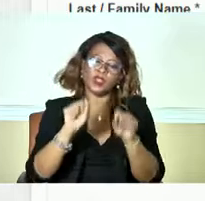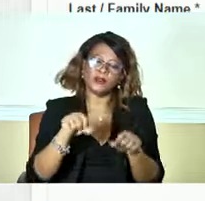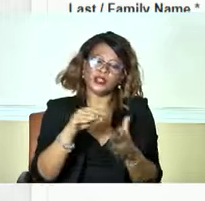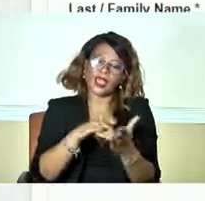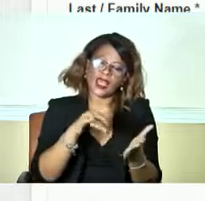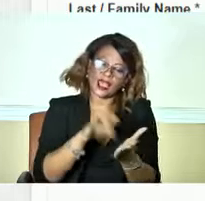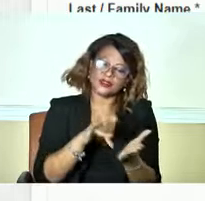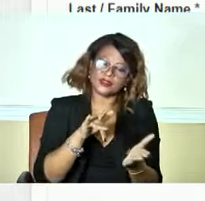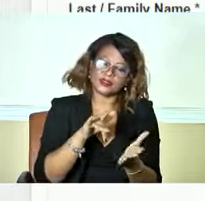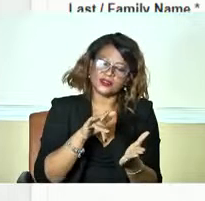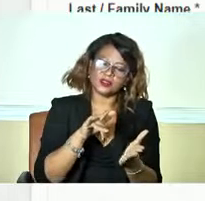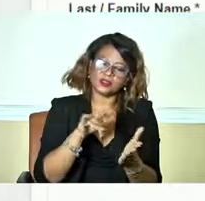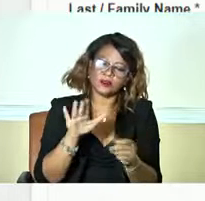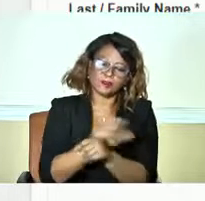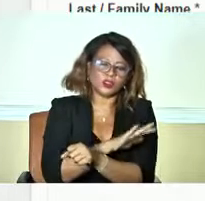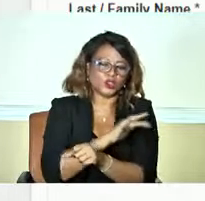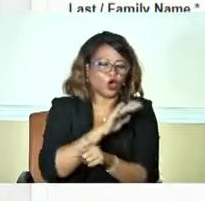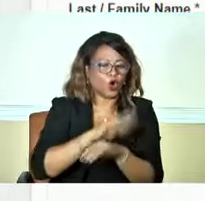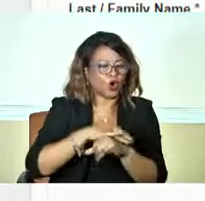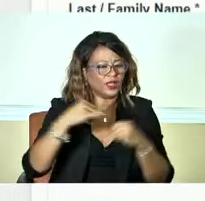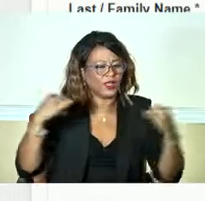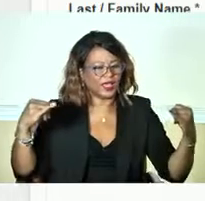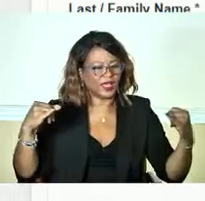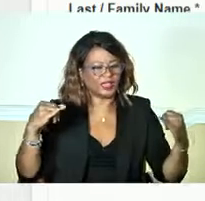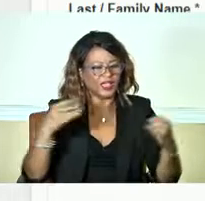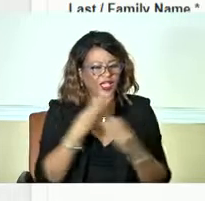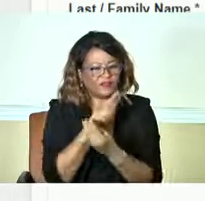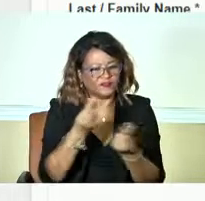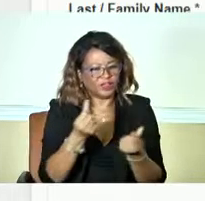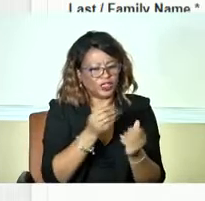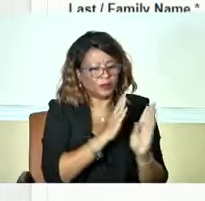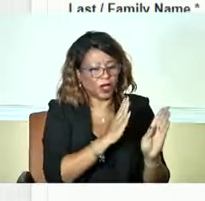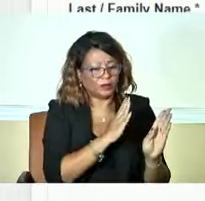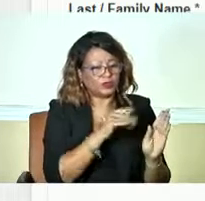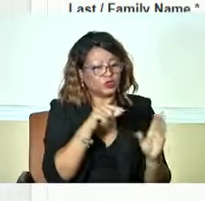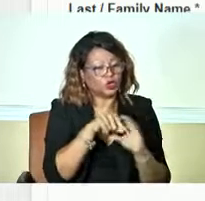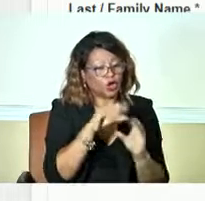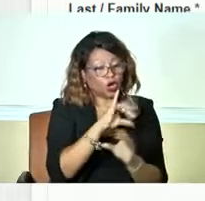access this, again, completely online at feedbahamas.com.